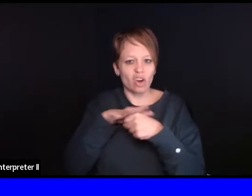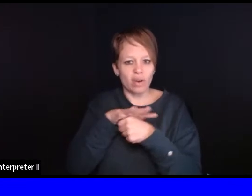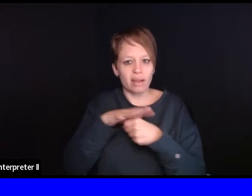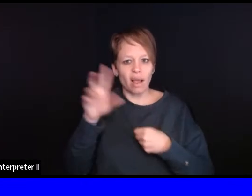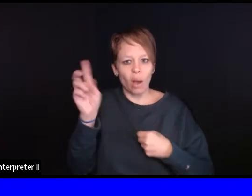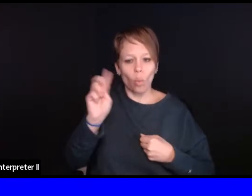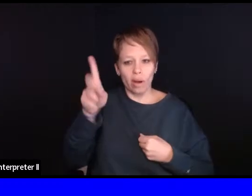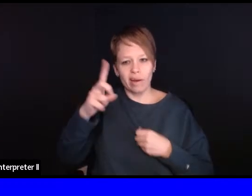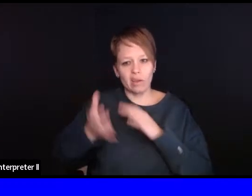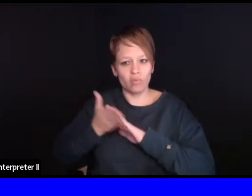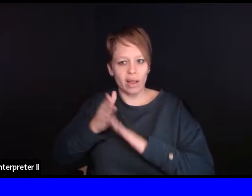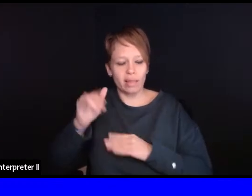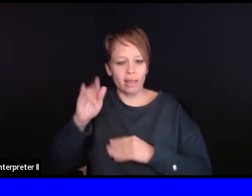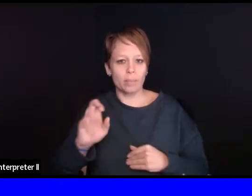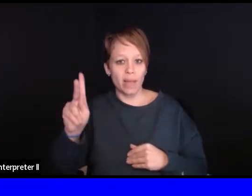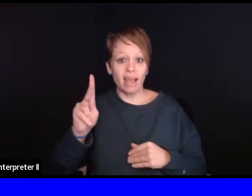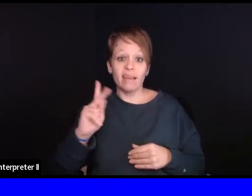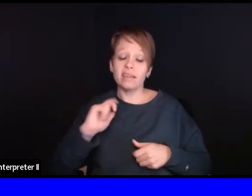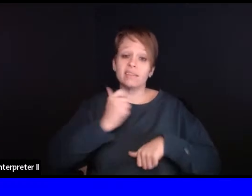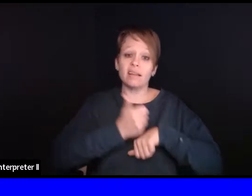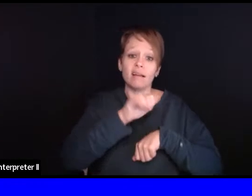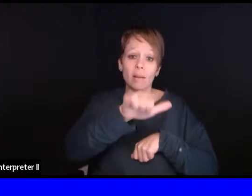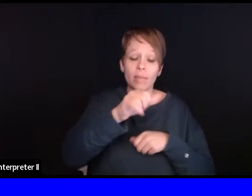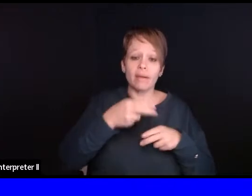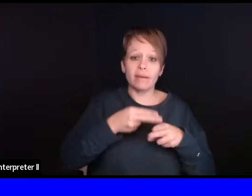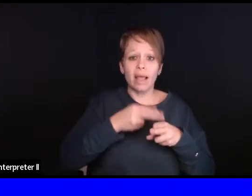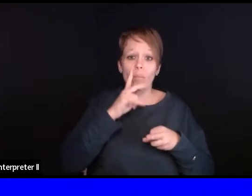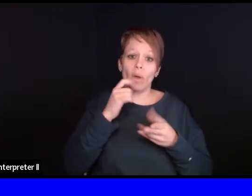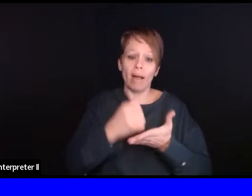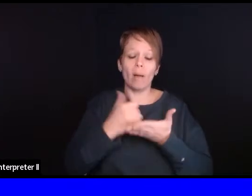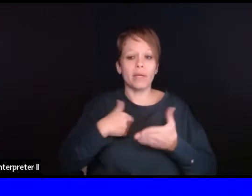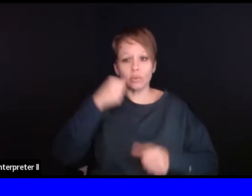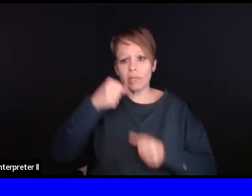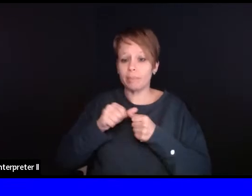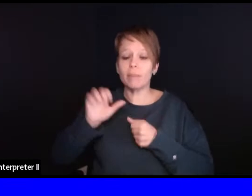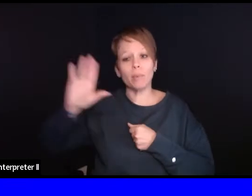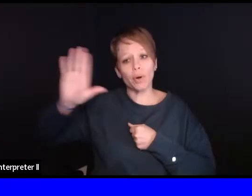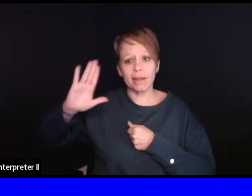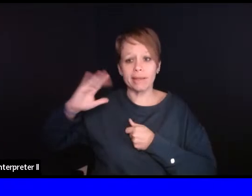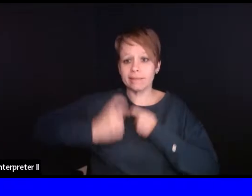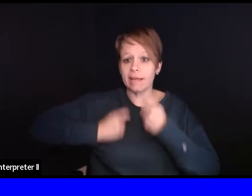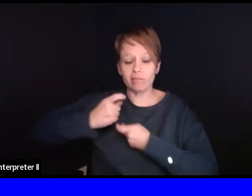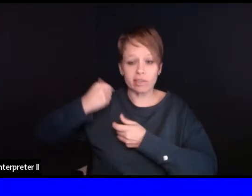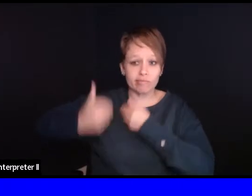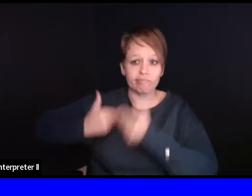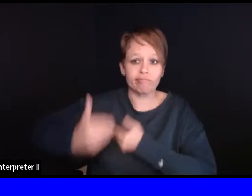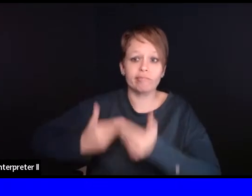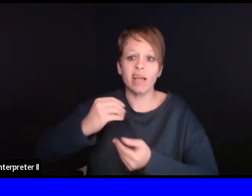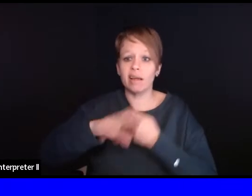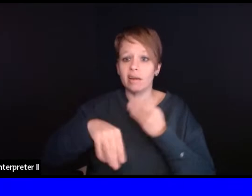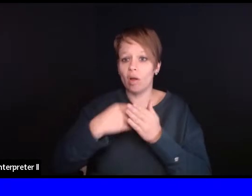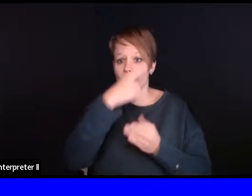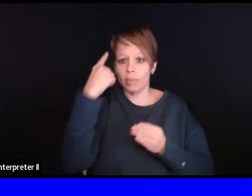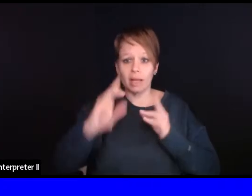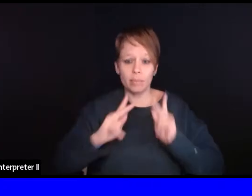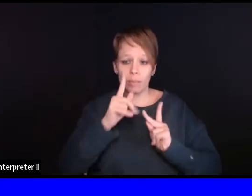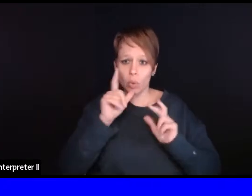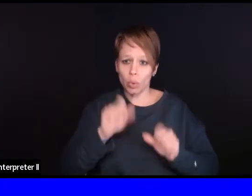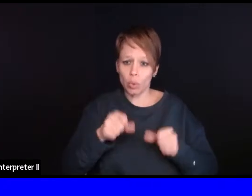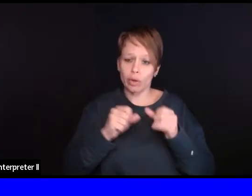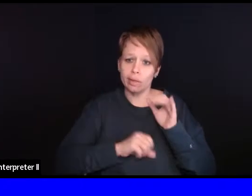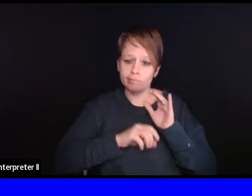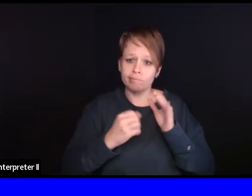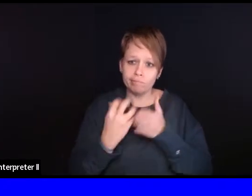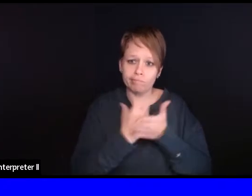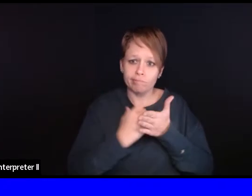street will serve as a reminder of Mr. Mitchell's legacy to the district and all of the Black residents who were able to build wealth as